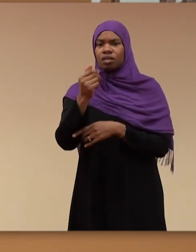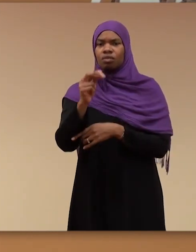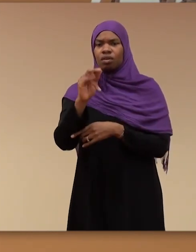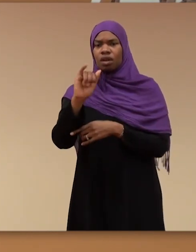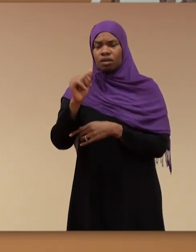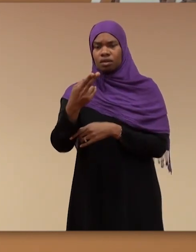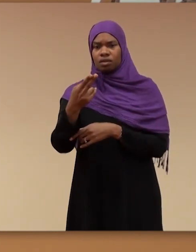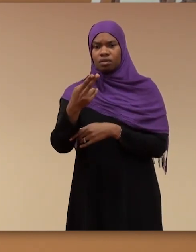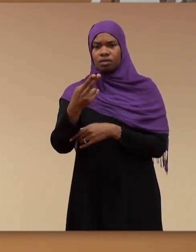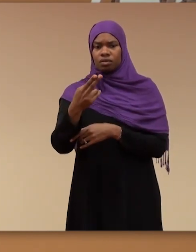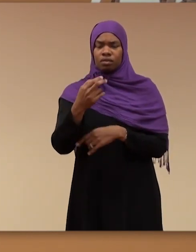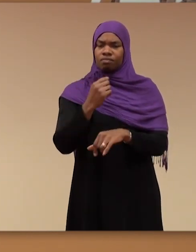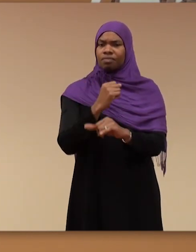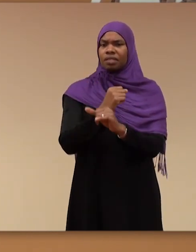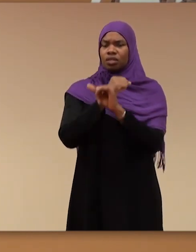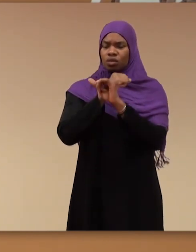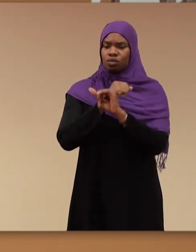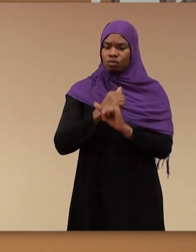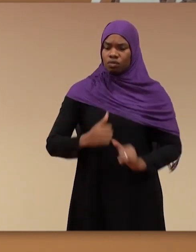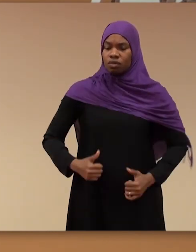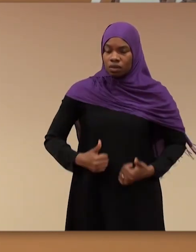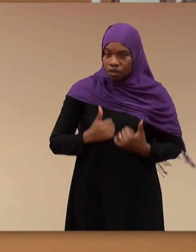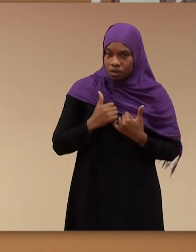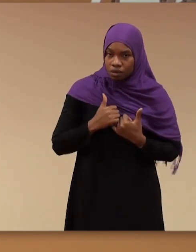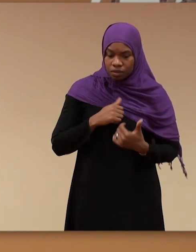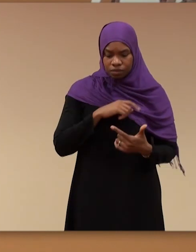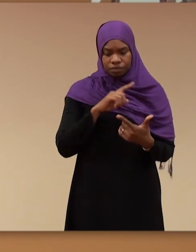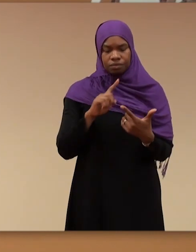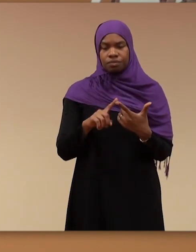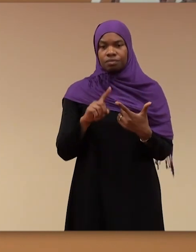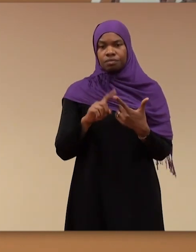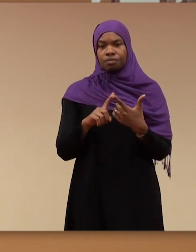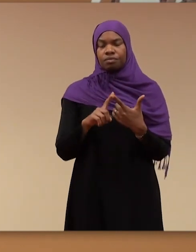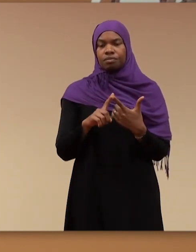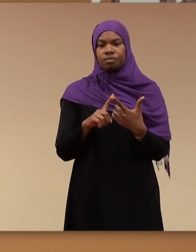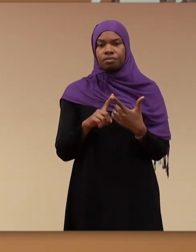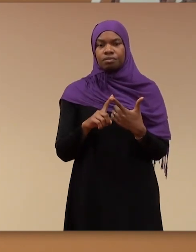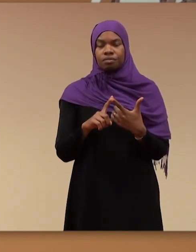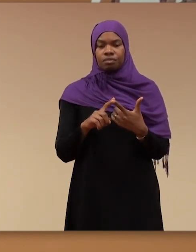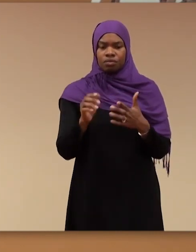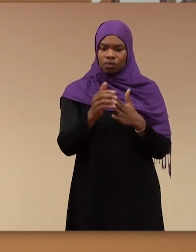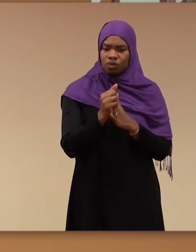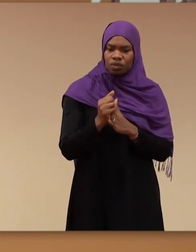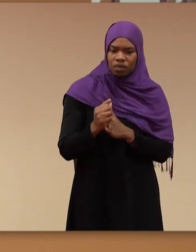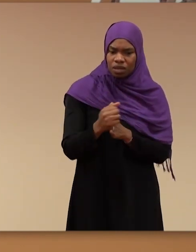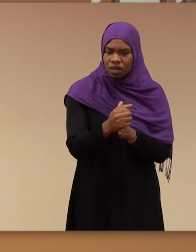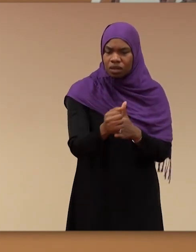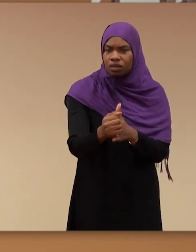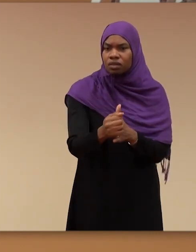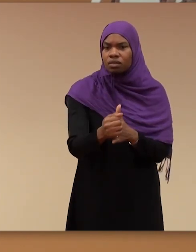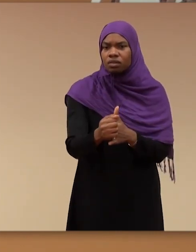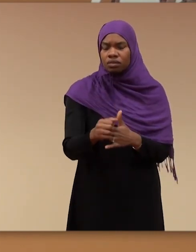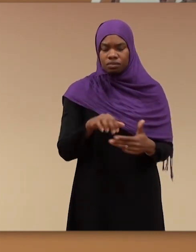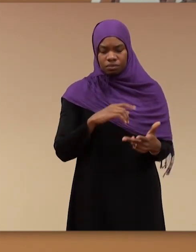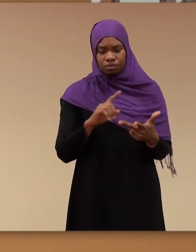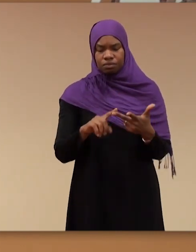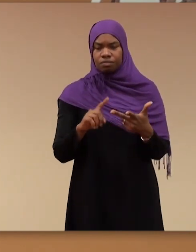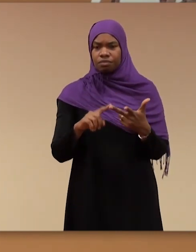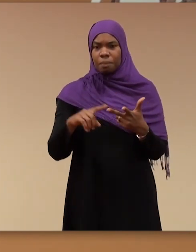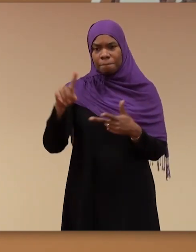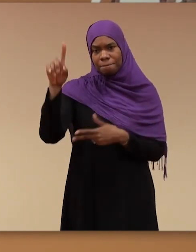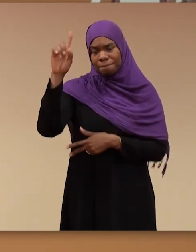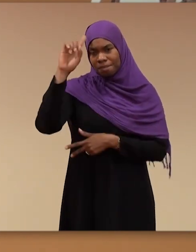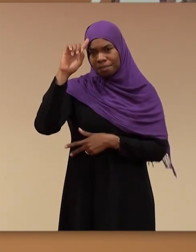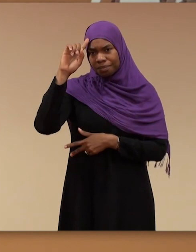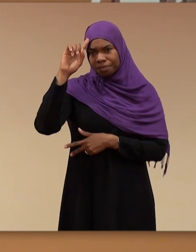life, to protect your compass, guiding system, to protect your mind